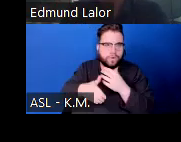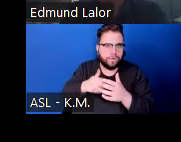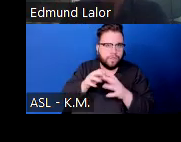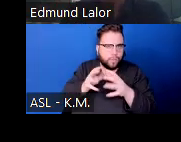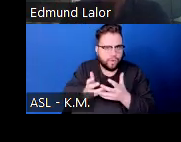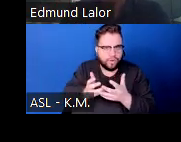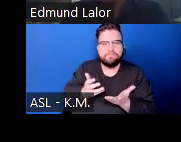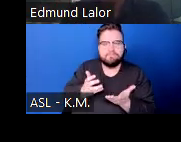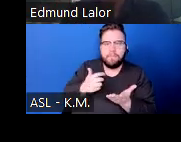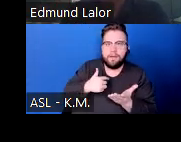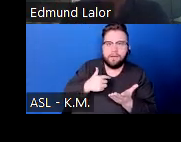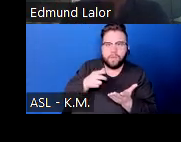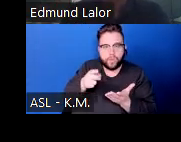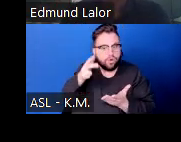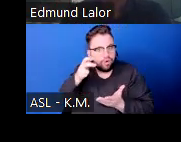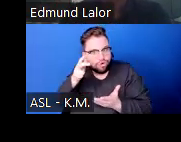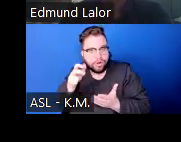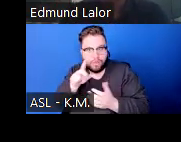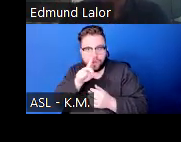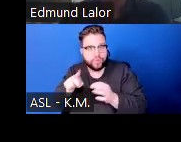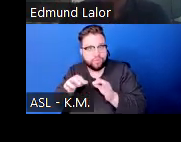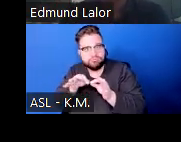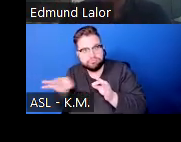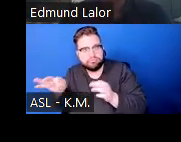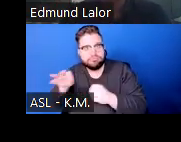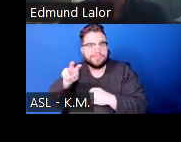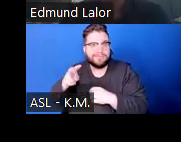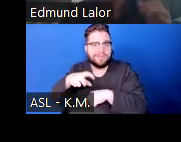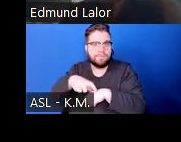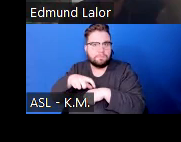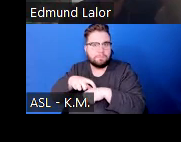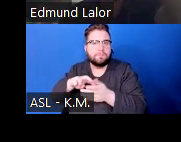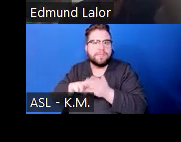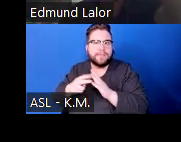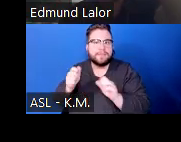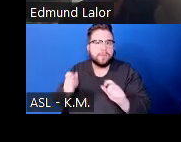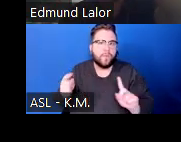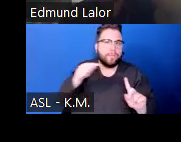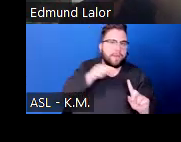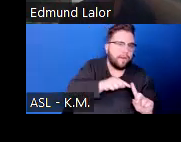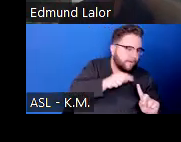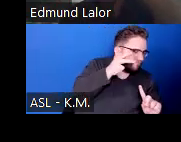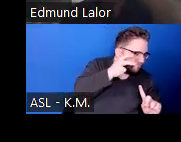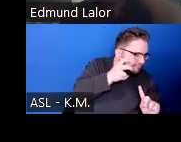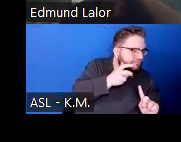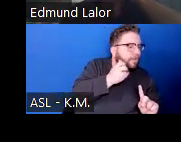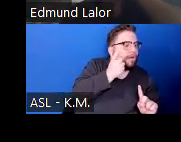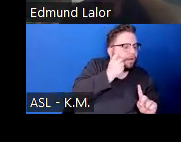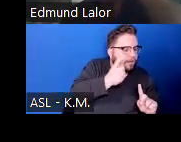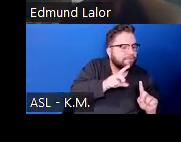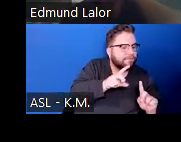going to hear, suddenly you were able to hear it. And so this is the kind of thing that we're interested in doing in my team, and we think might have